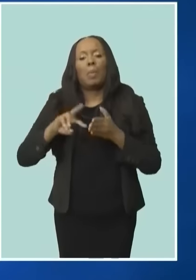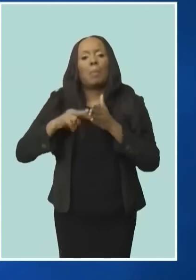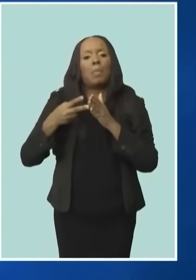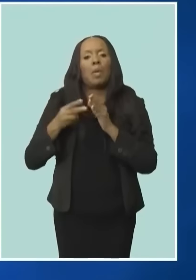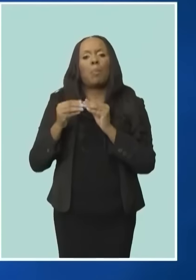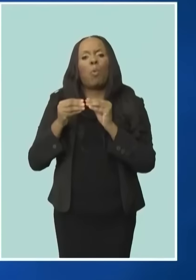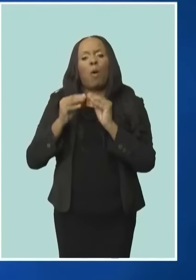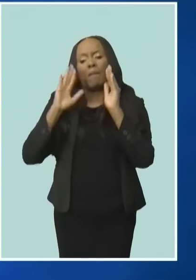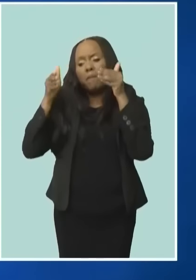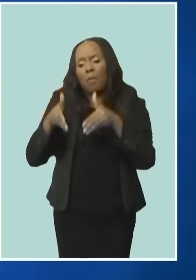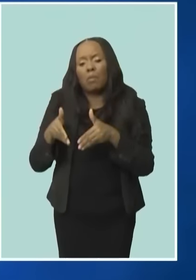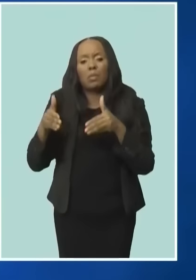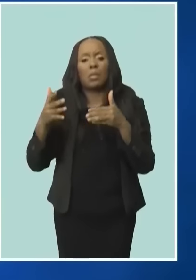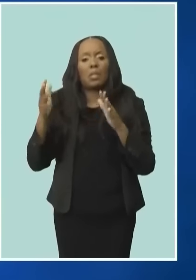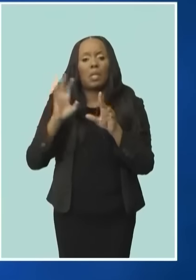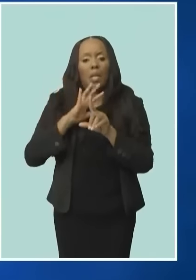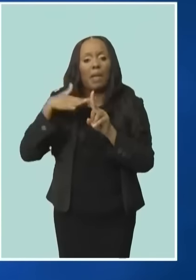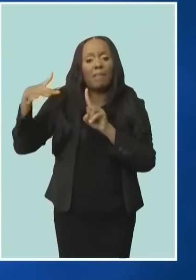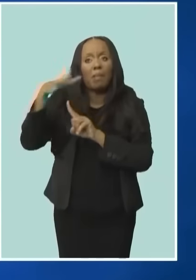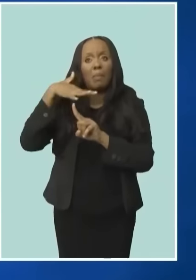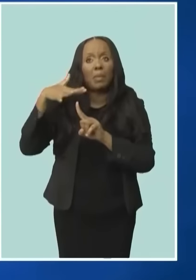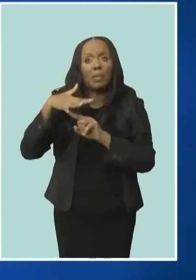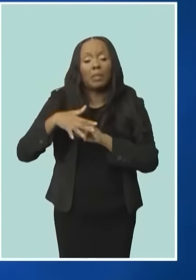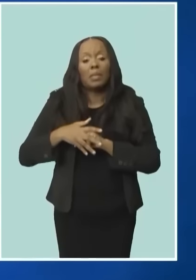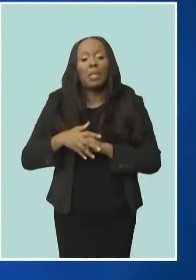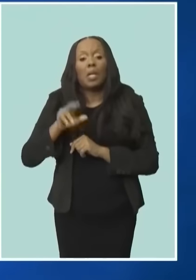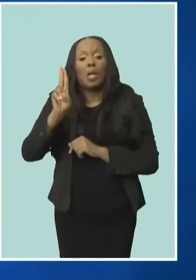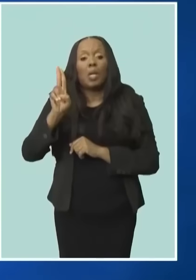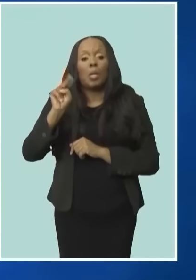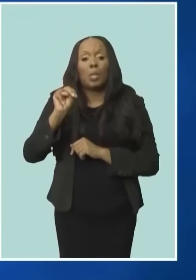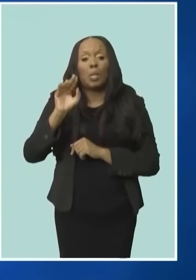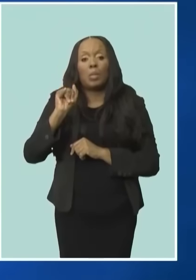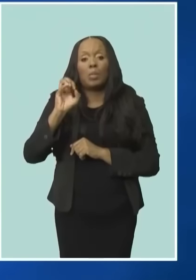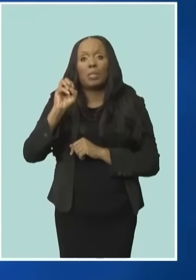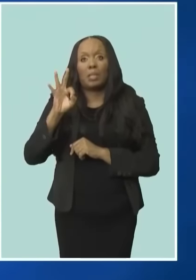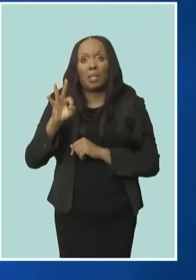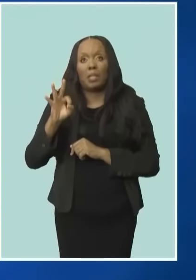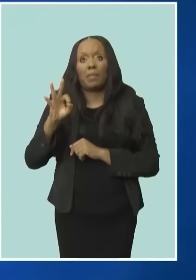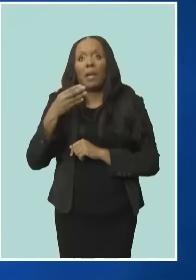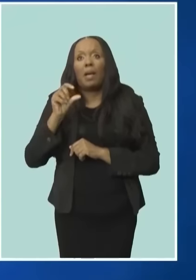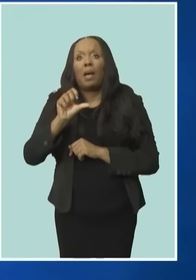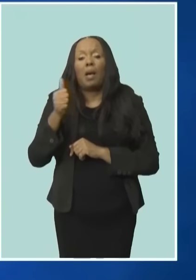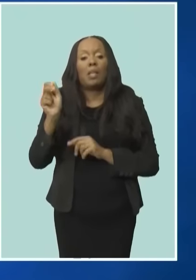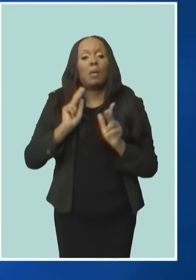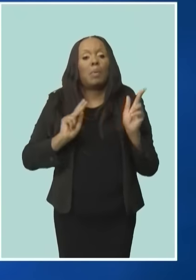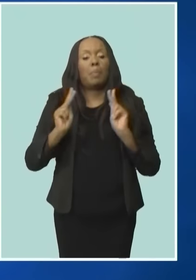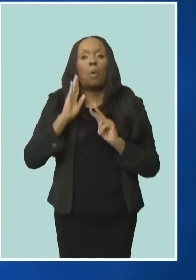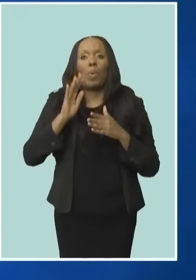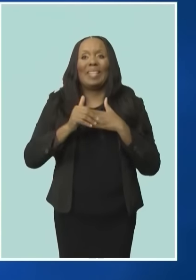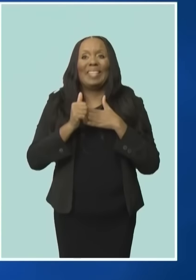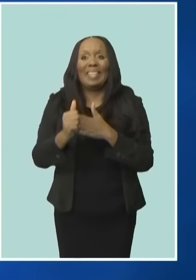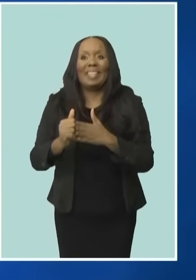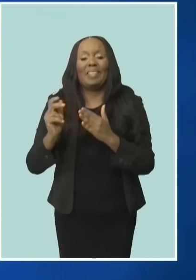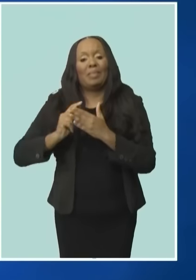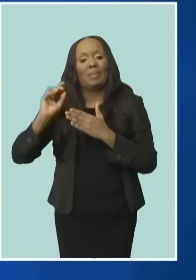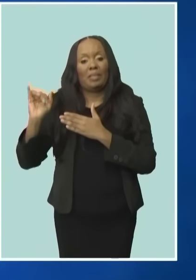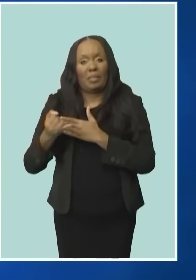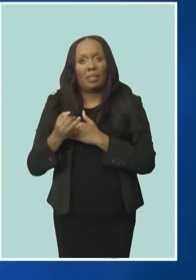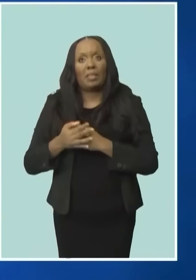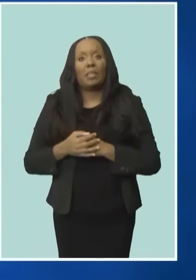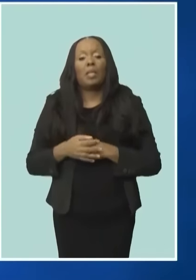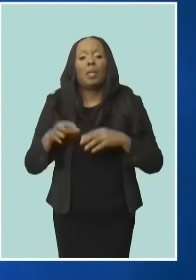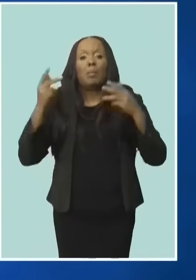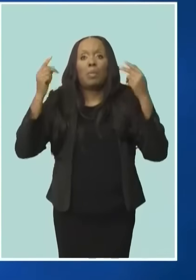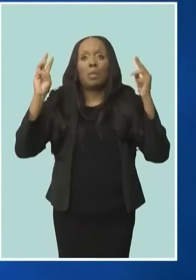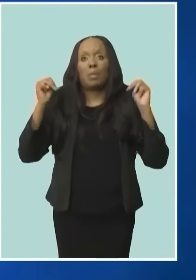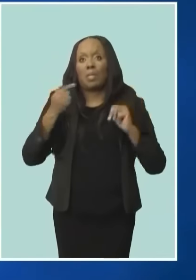of a global Green Rising program being led by UNICEF and other partners. Prime Minister Motley says she is injecting her funds